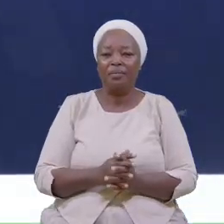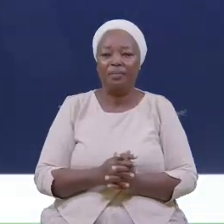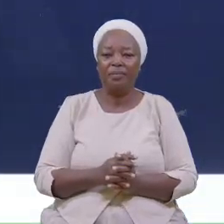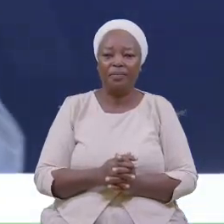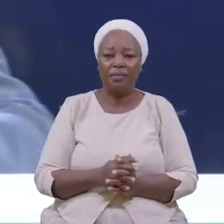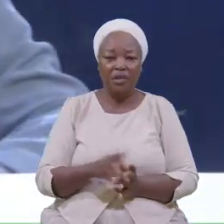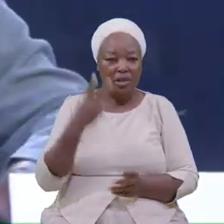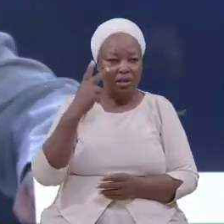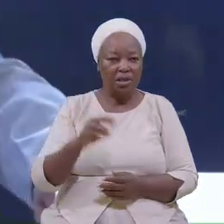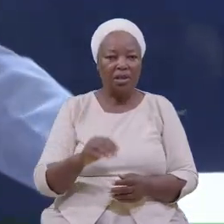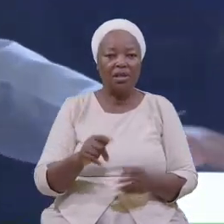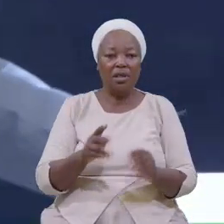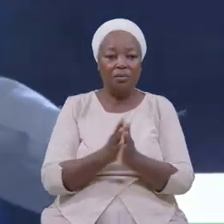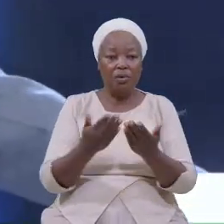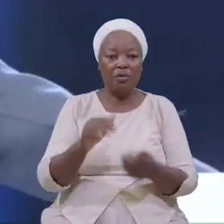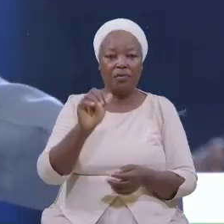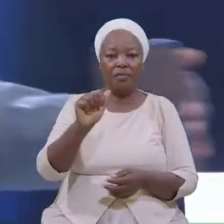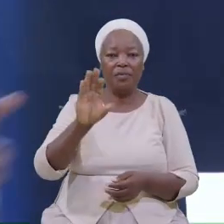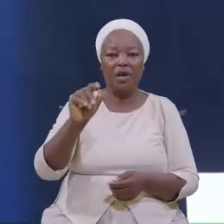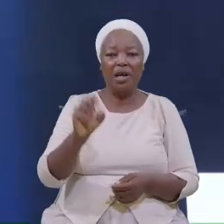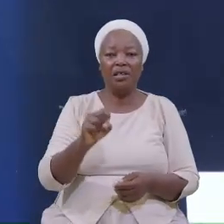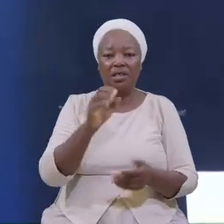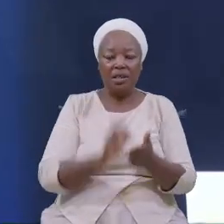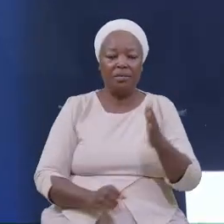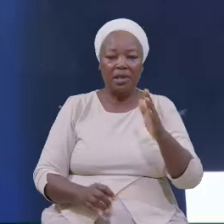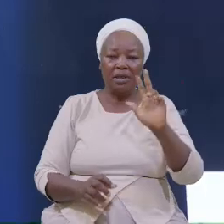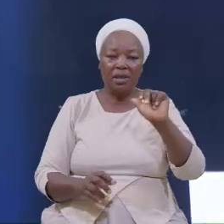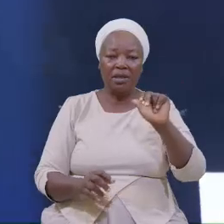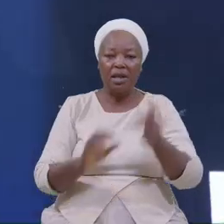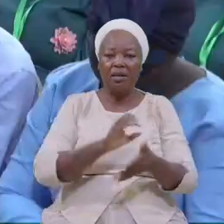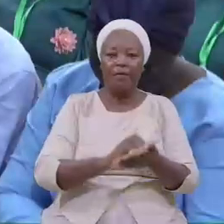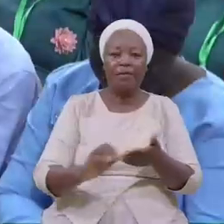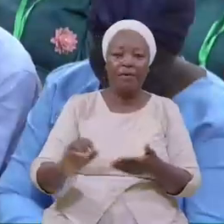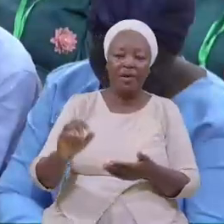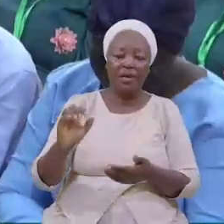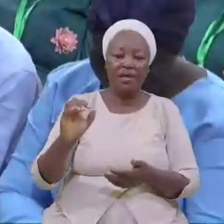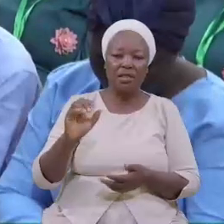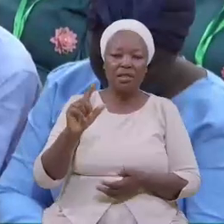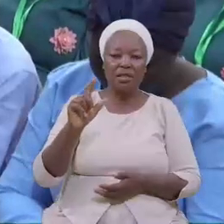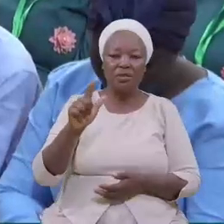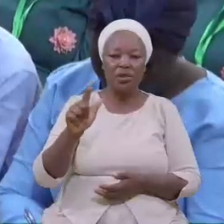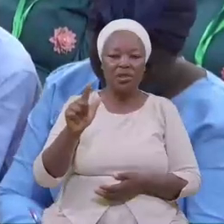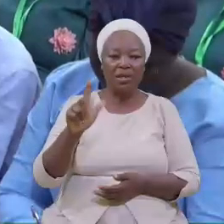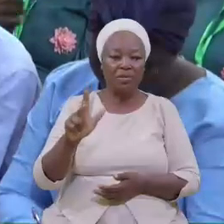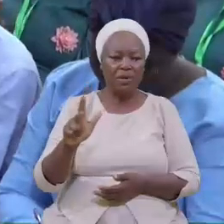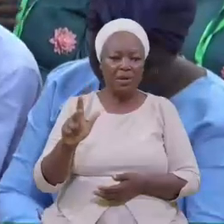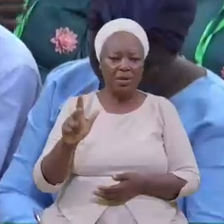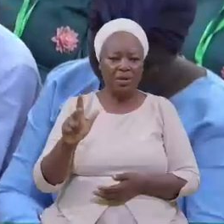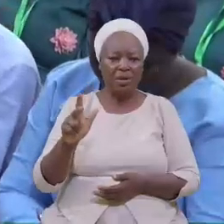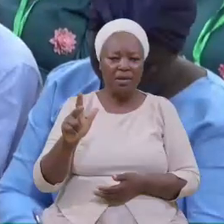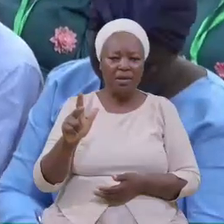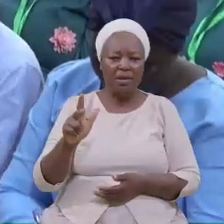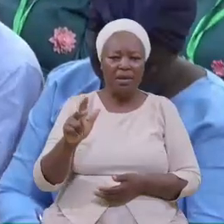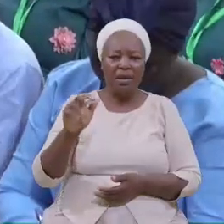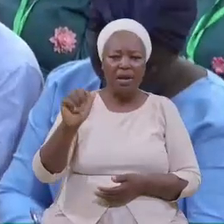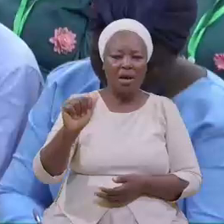Look at Acts chapter 13. And I'm reading from verse 23.